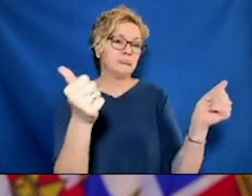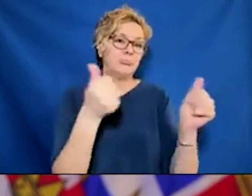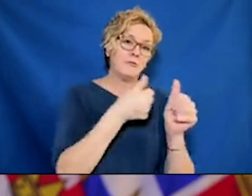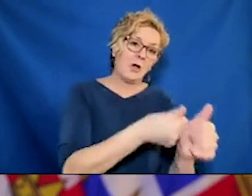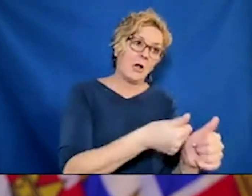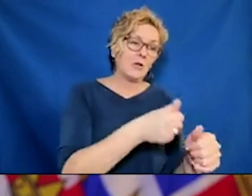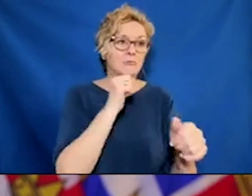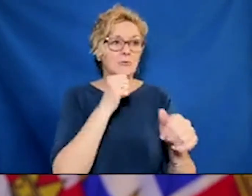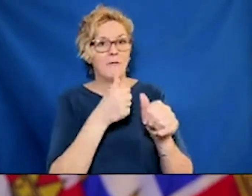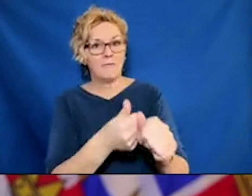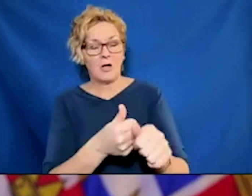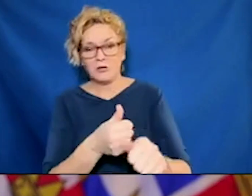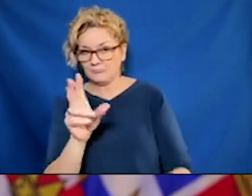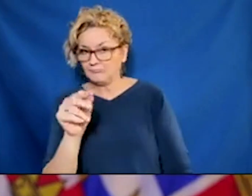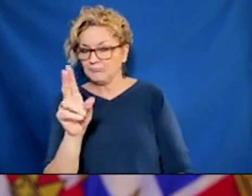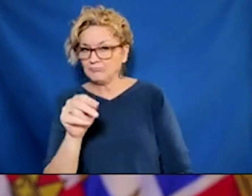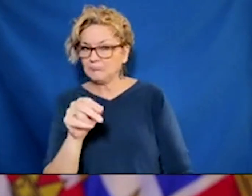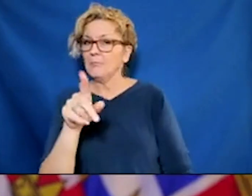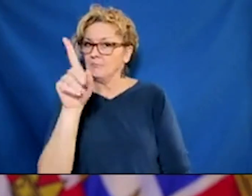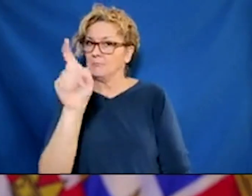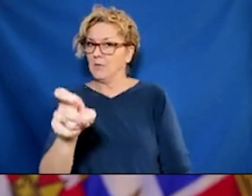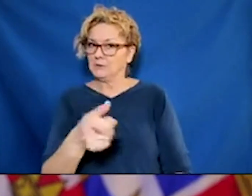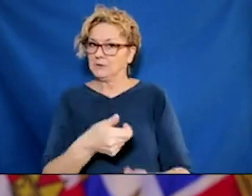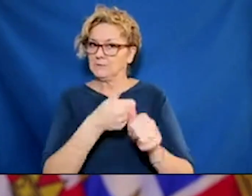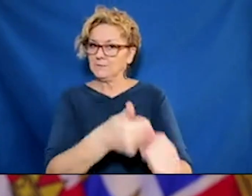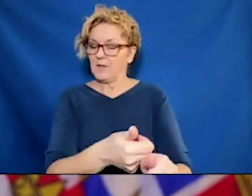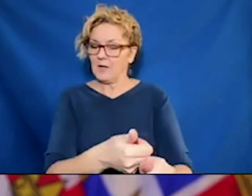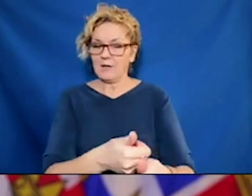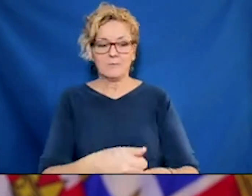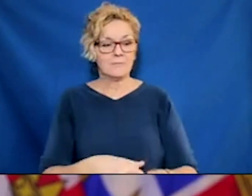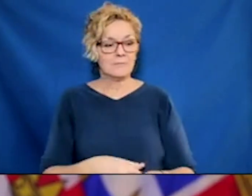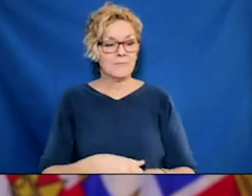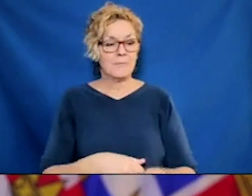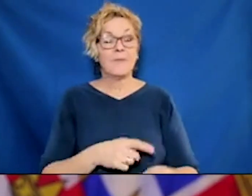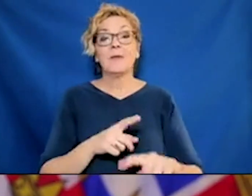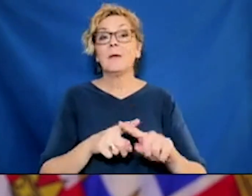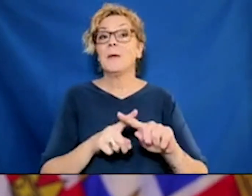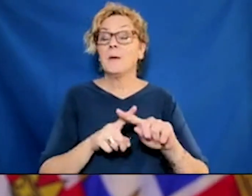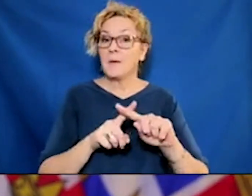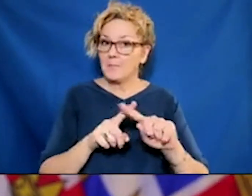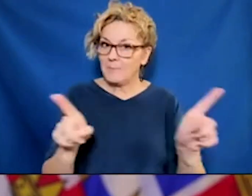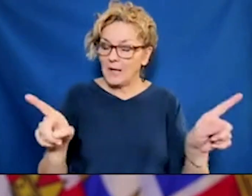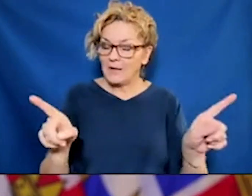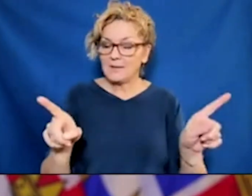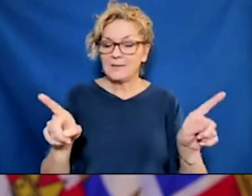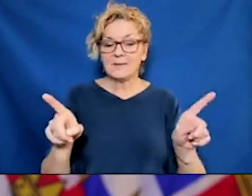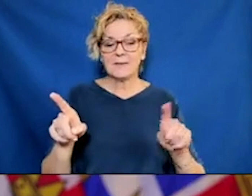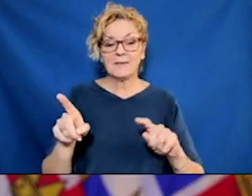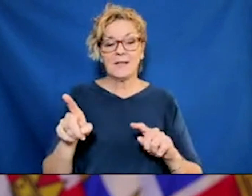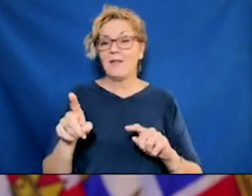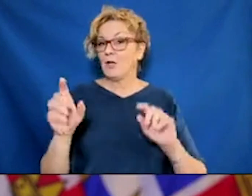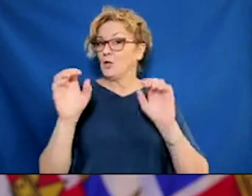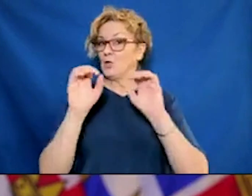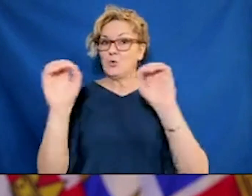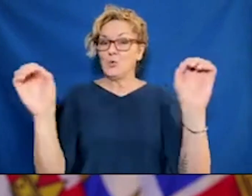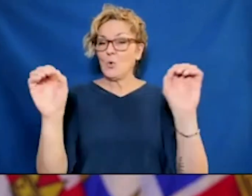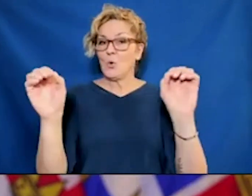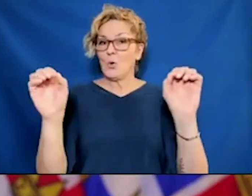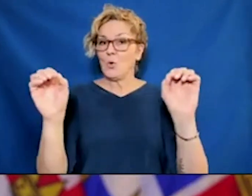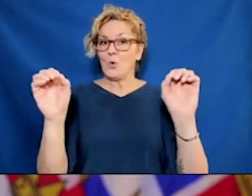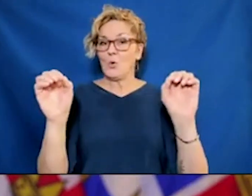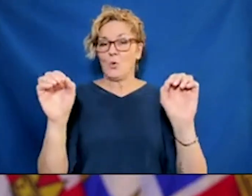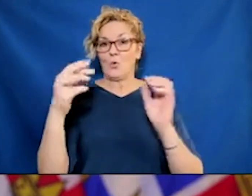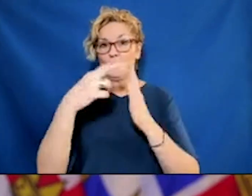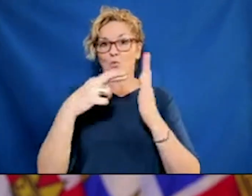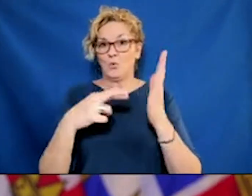internationally, and there is a public health order that requires anybody who travels outside of the country to self-isolate, to quarantine for